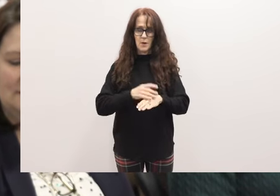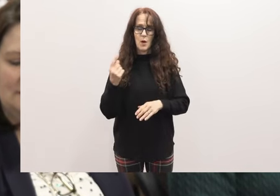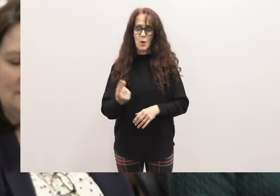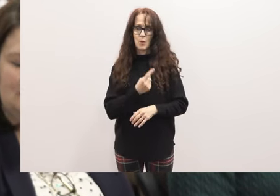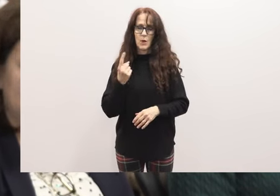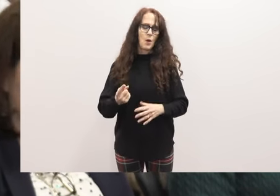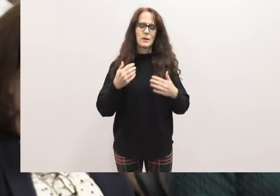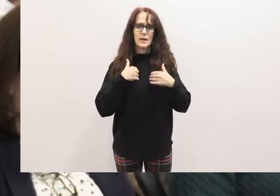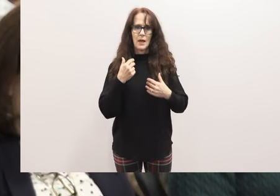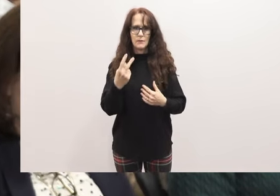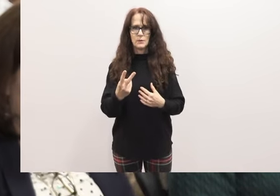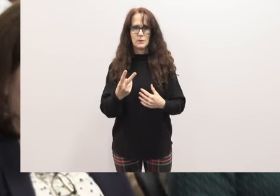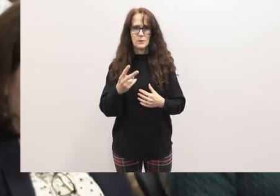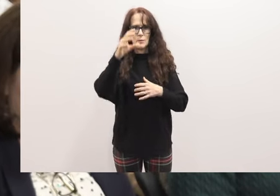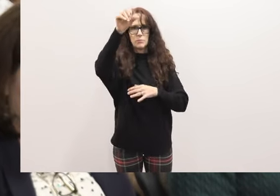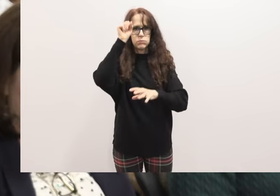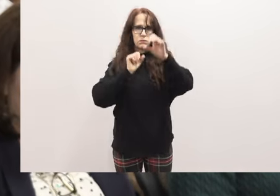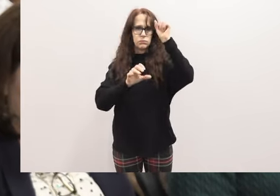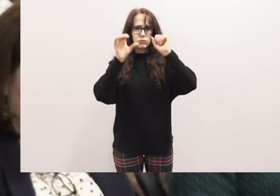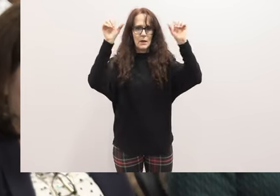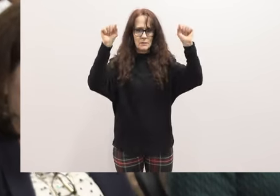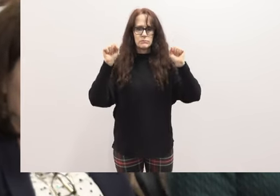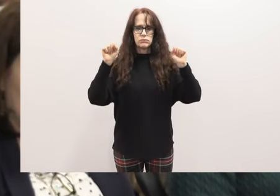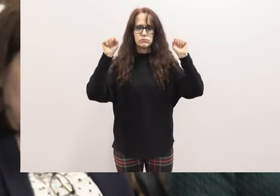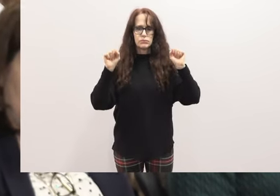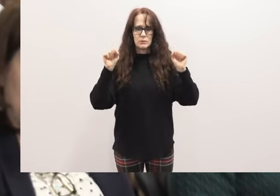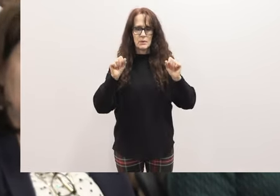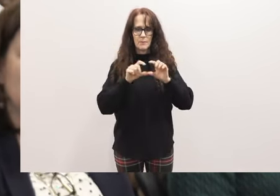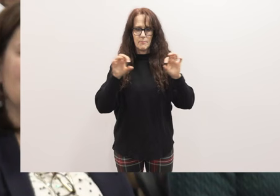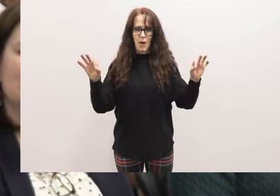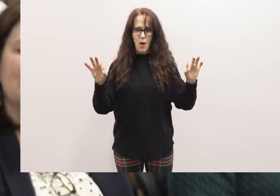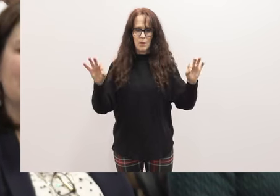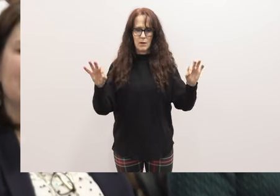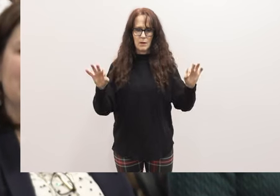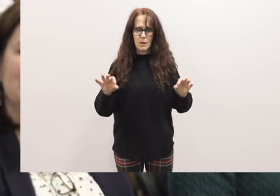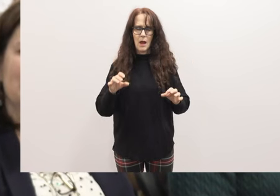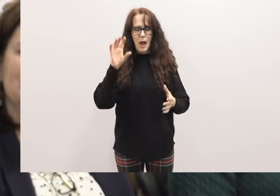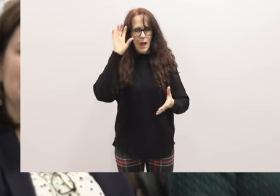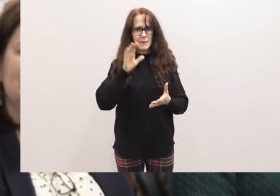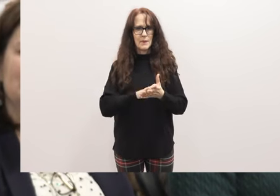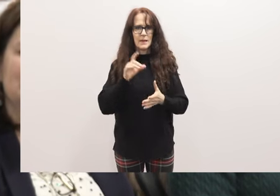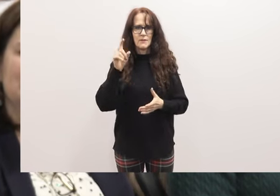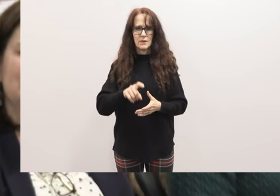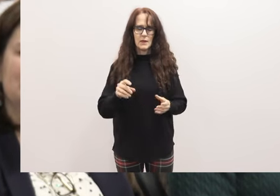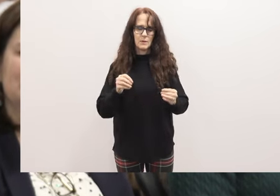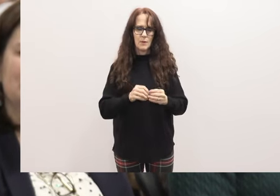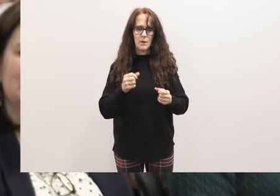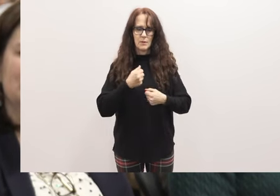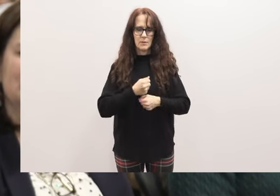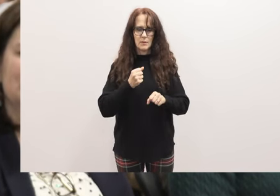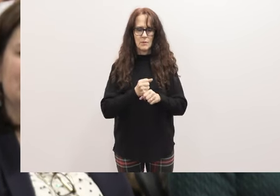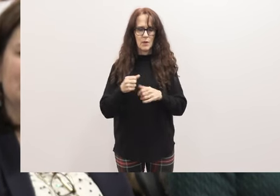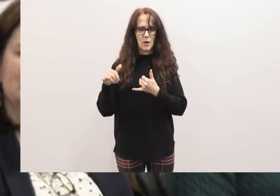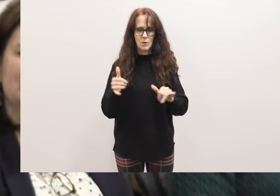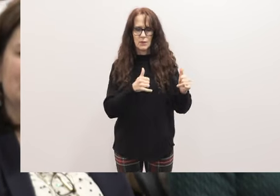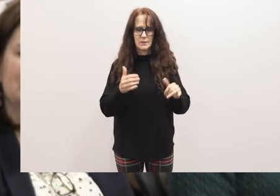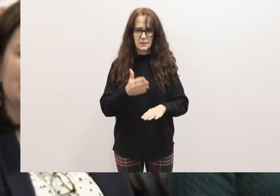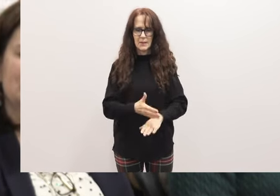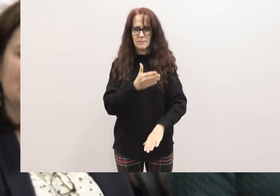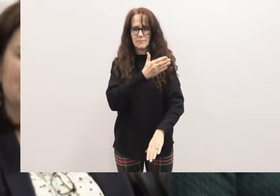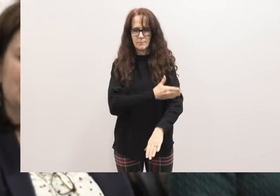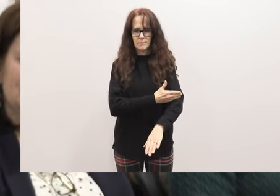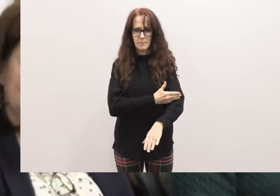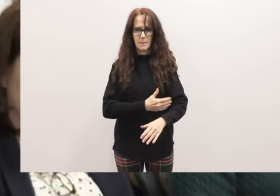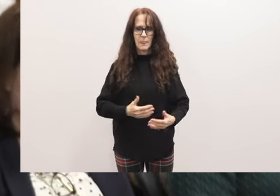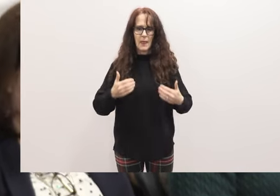We only have two monkey bars and a chin-up bar, but I believe we need more to make our recess even better.